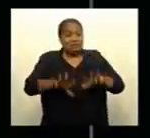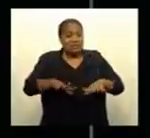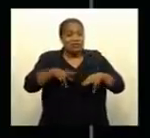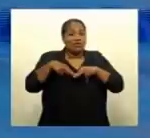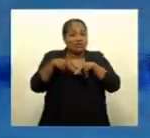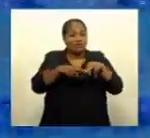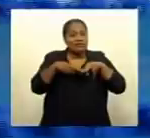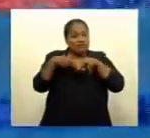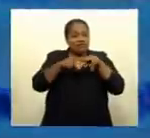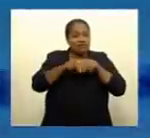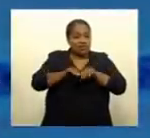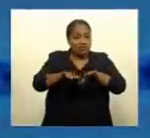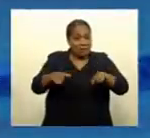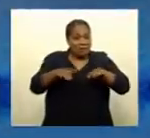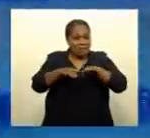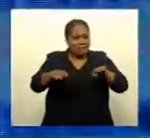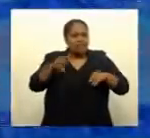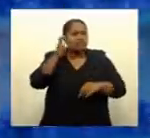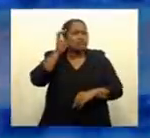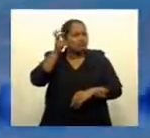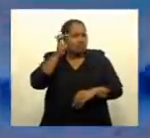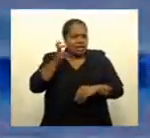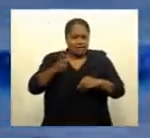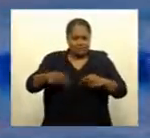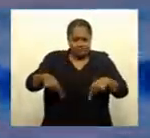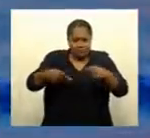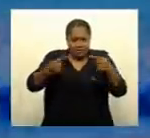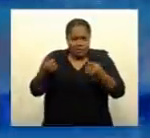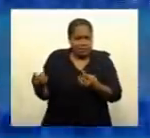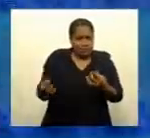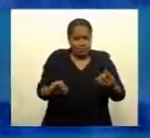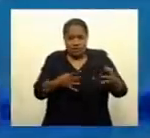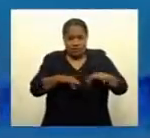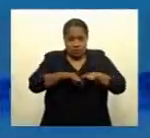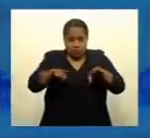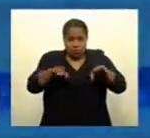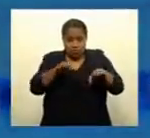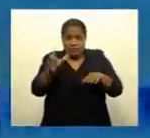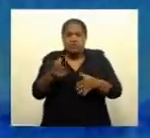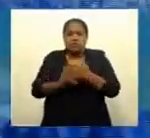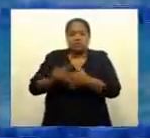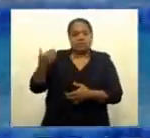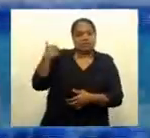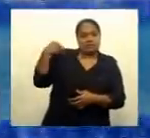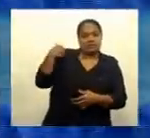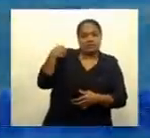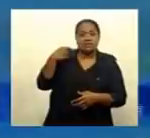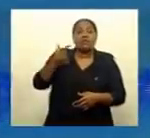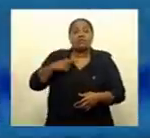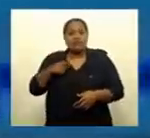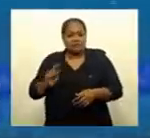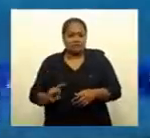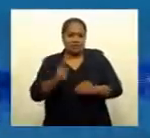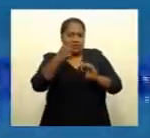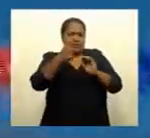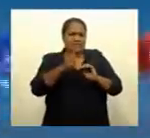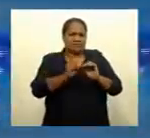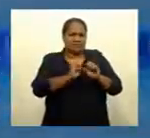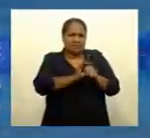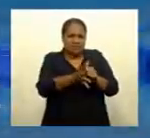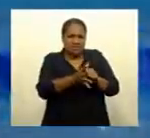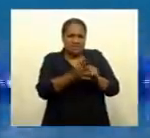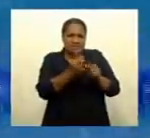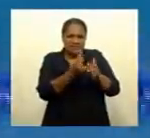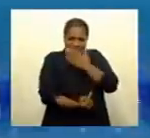swimming. Training, competitions and preparations for the swimmers have been affected since the first wave of the pandemic, but this did